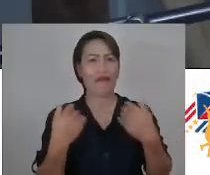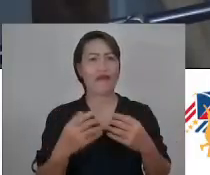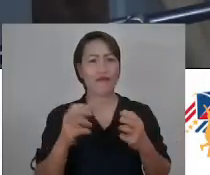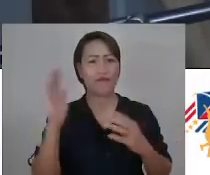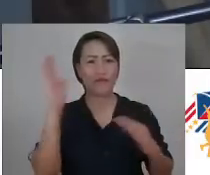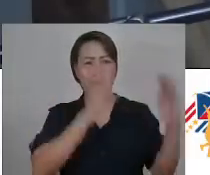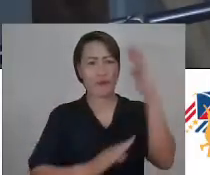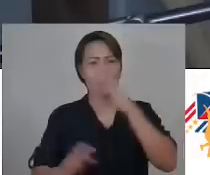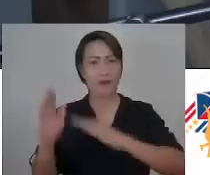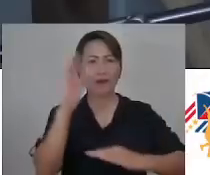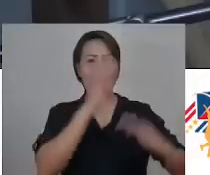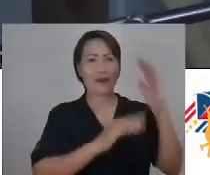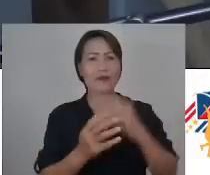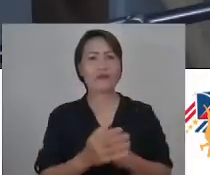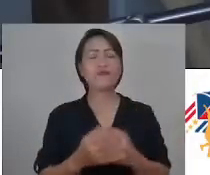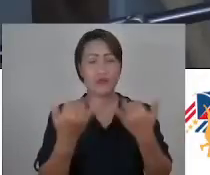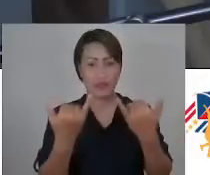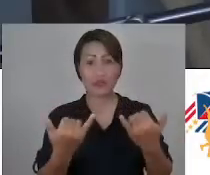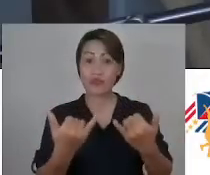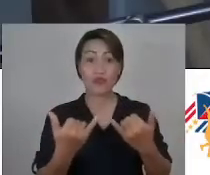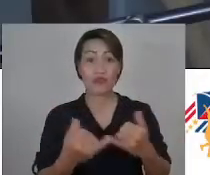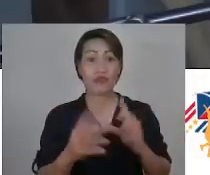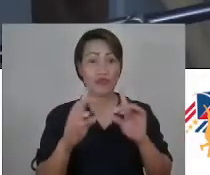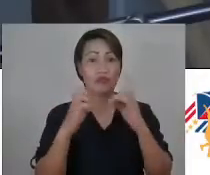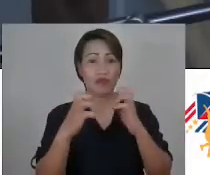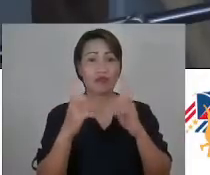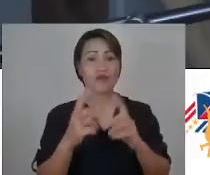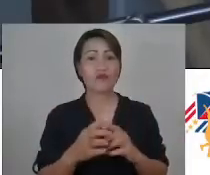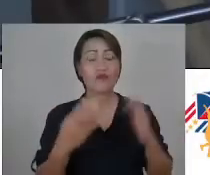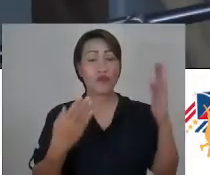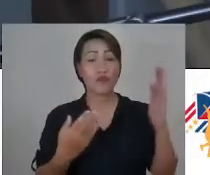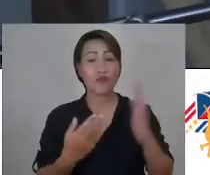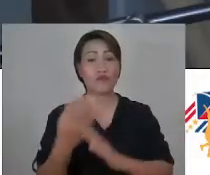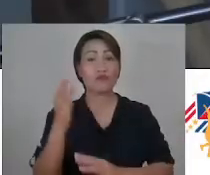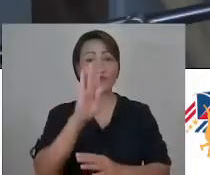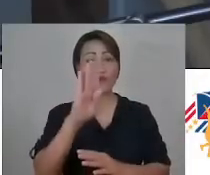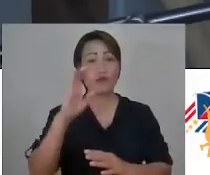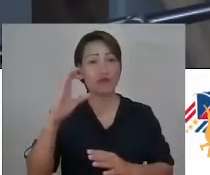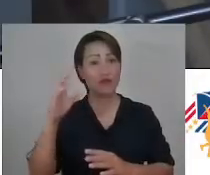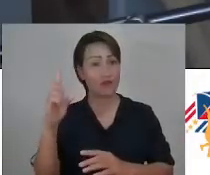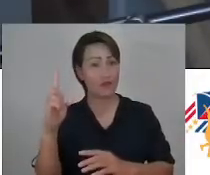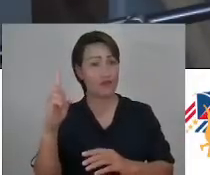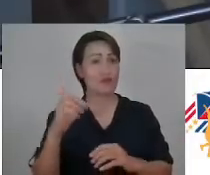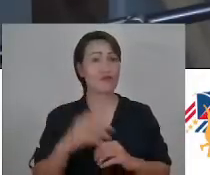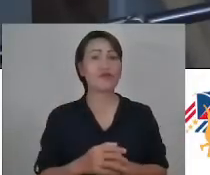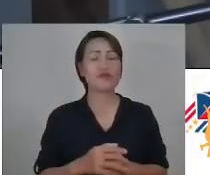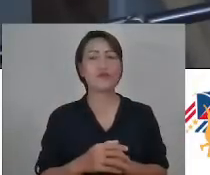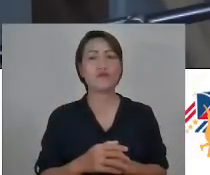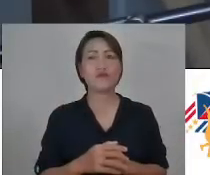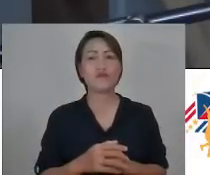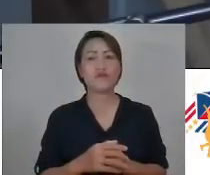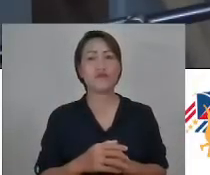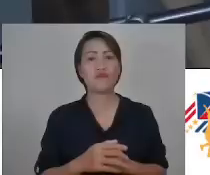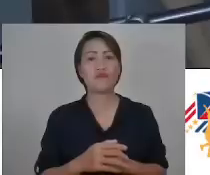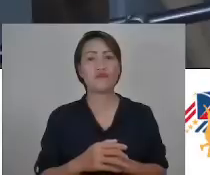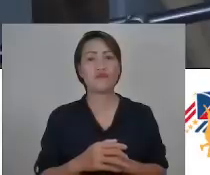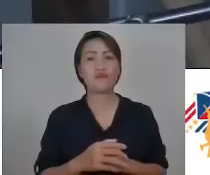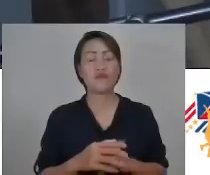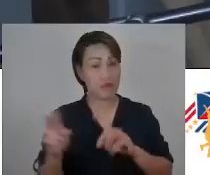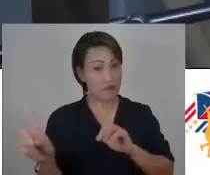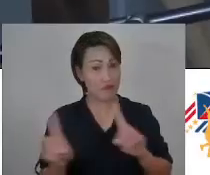year, the DepEd, through the Bureau of Curriculum Development, conducts one of its